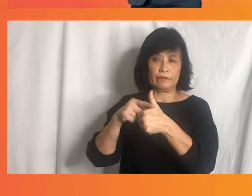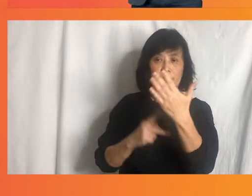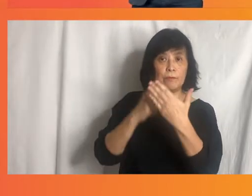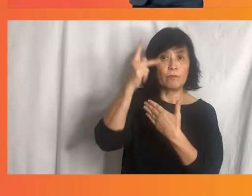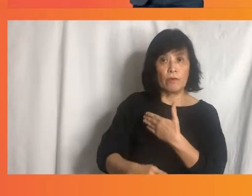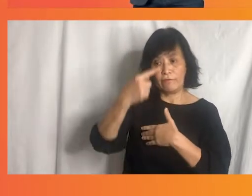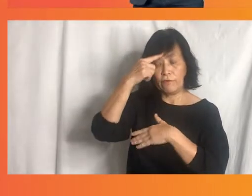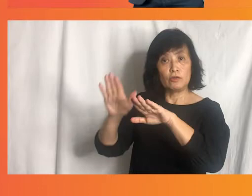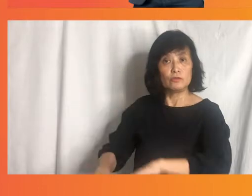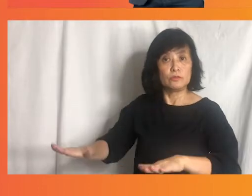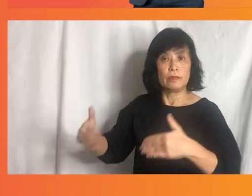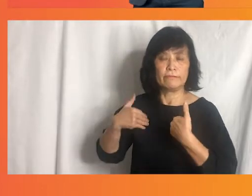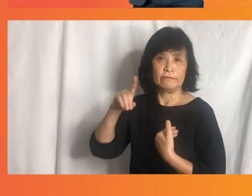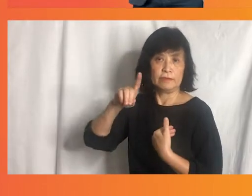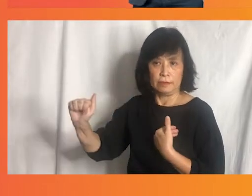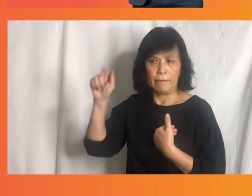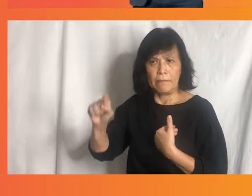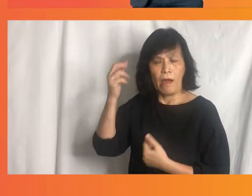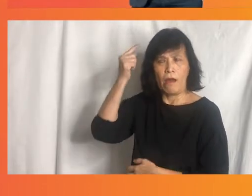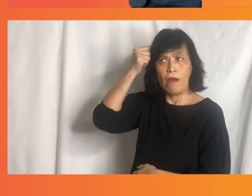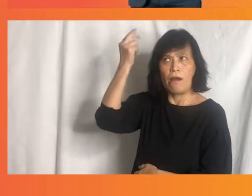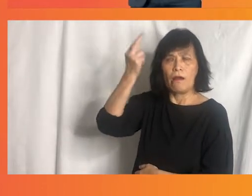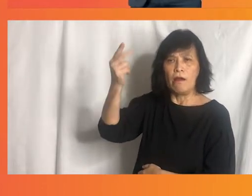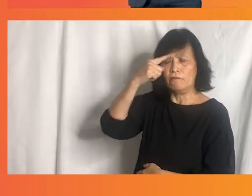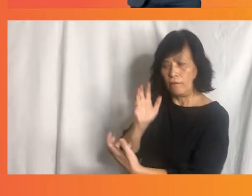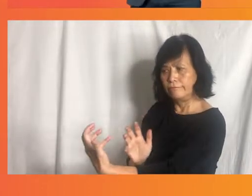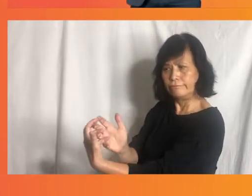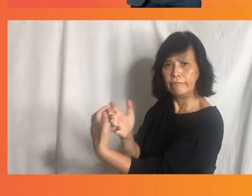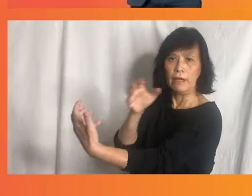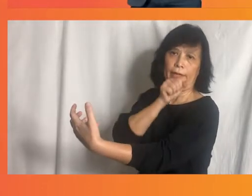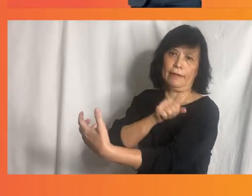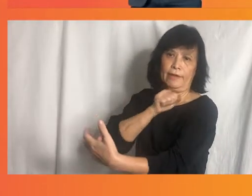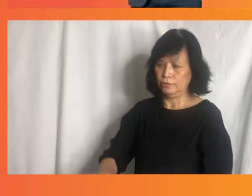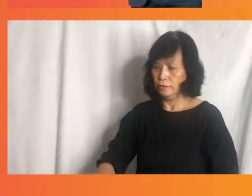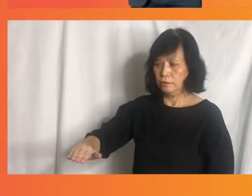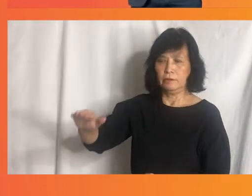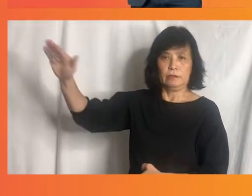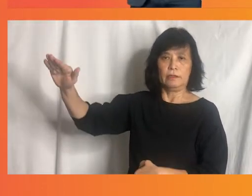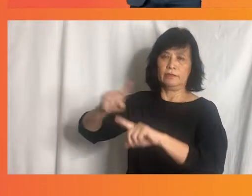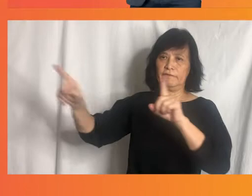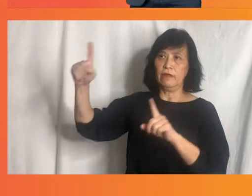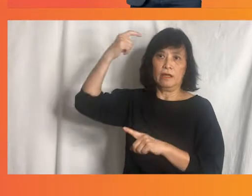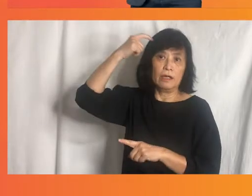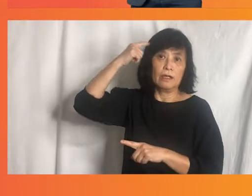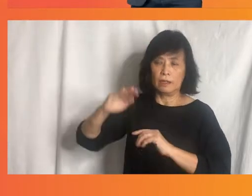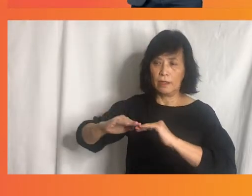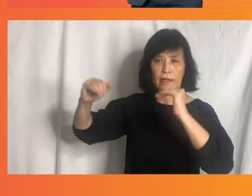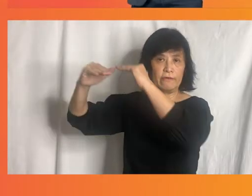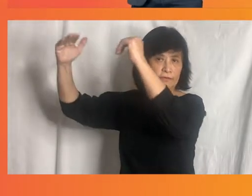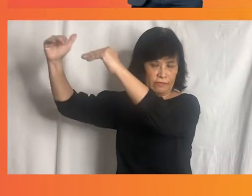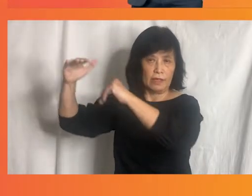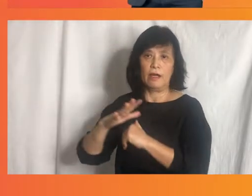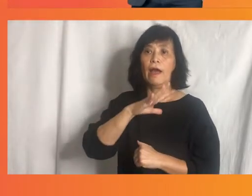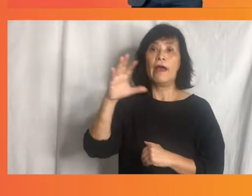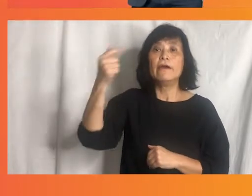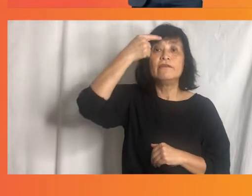for children with disabilities need to consider and cater to the different age groups, the different developmental level, and also most importantly,